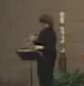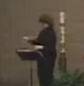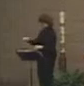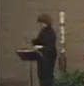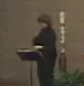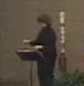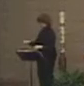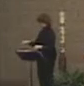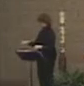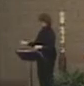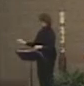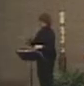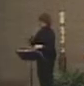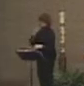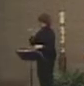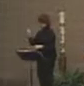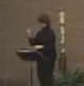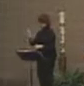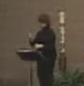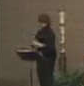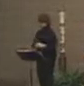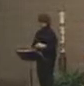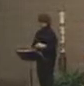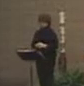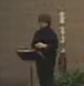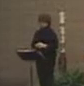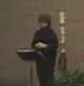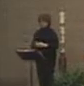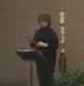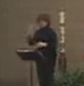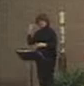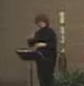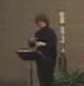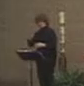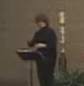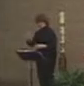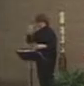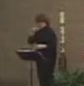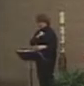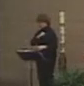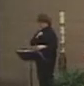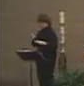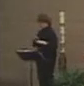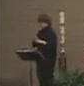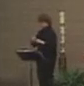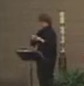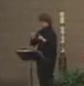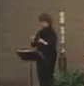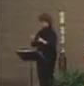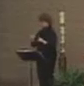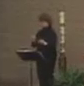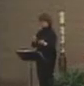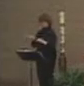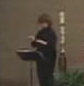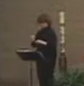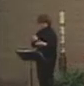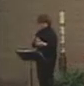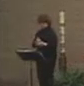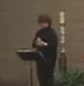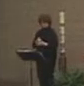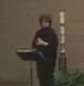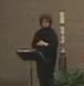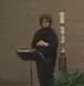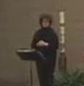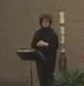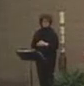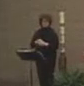He was called to a life of holiness. He was called to a life of service to God.